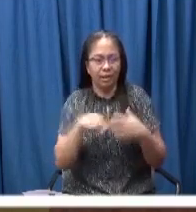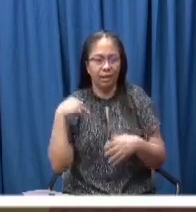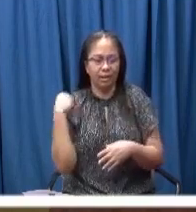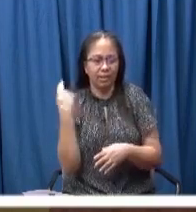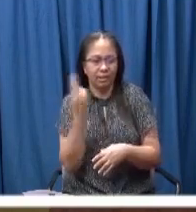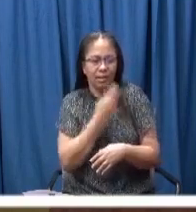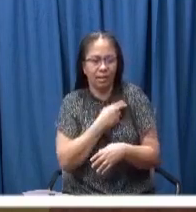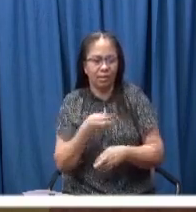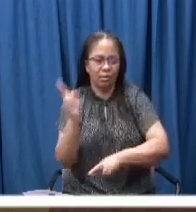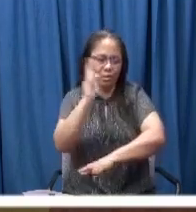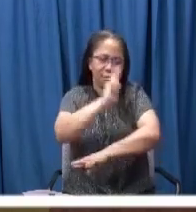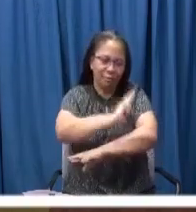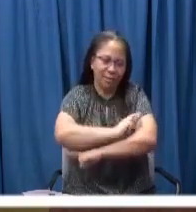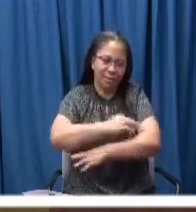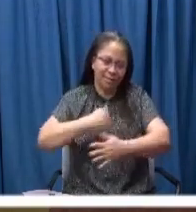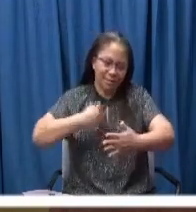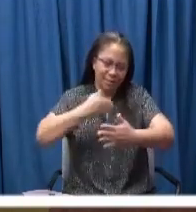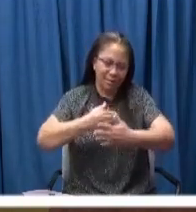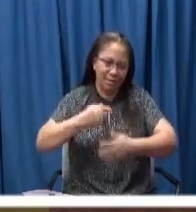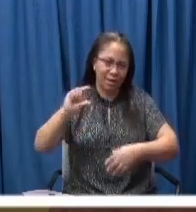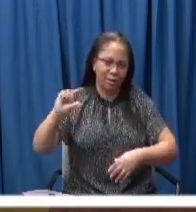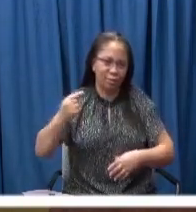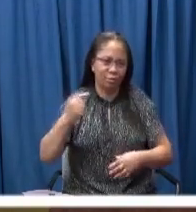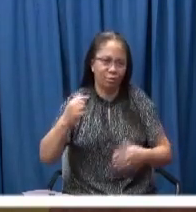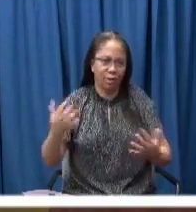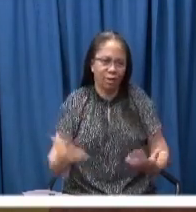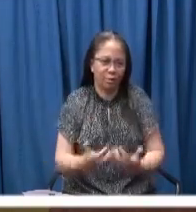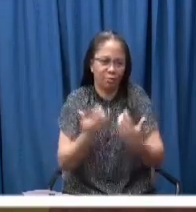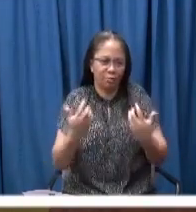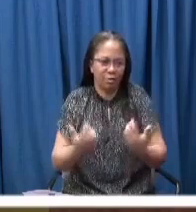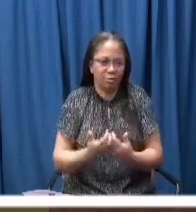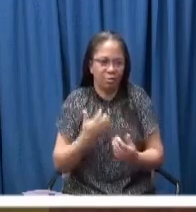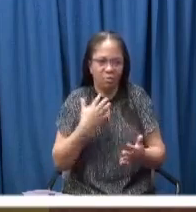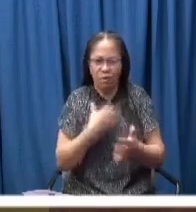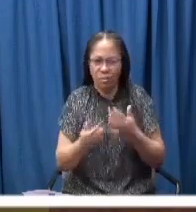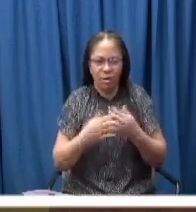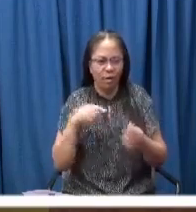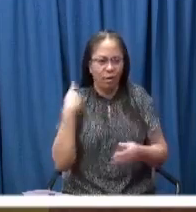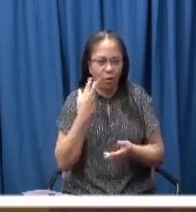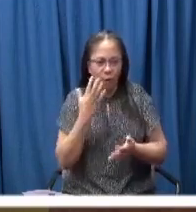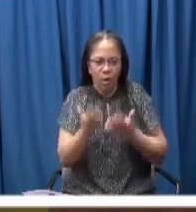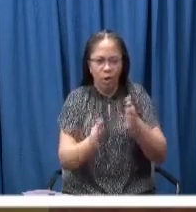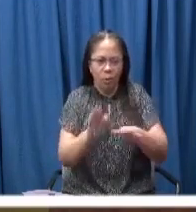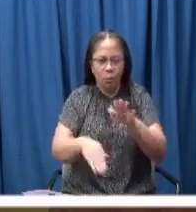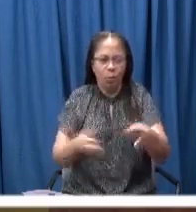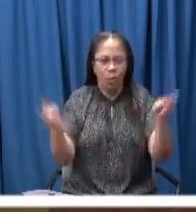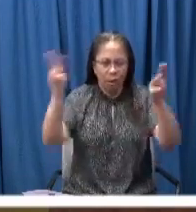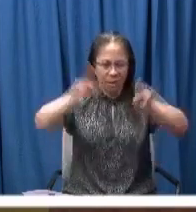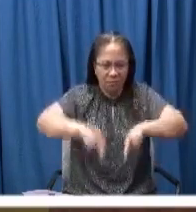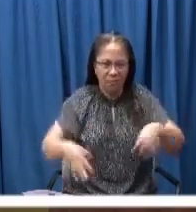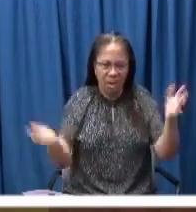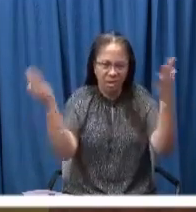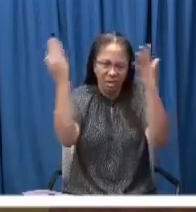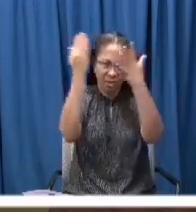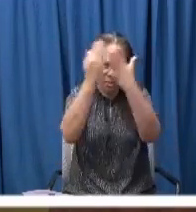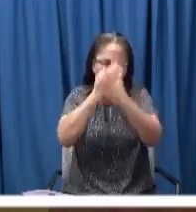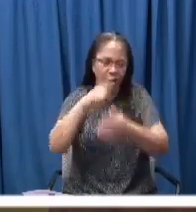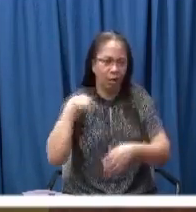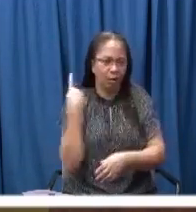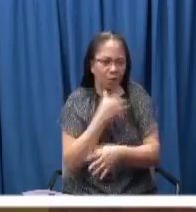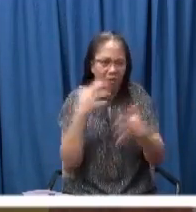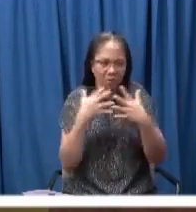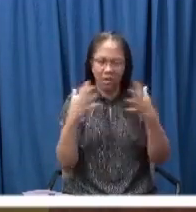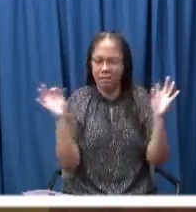pastures, that even though we come to the valley of the darkness and death, no evil shall we fear. For his rod and